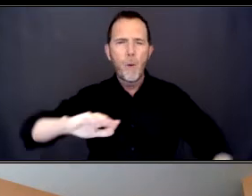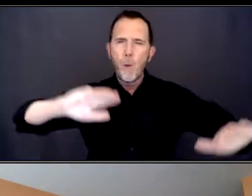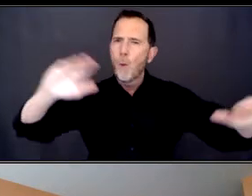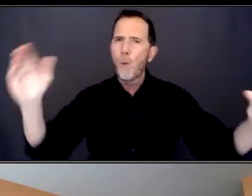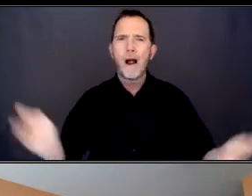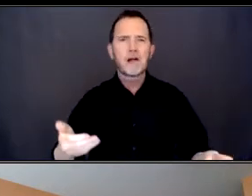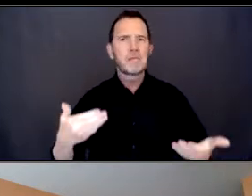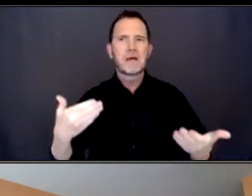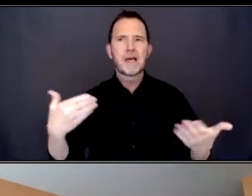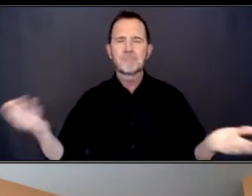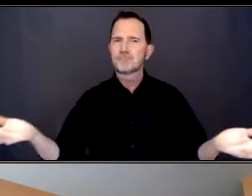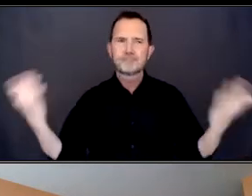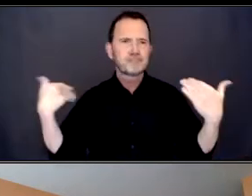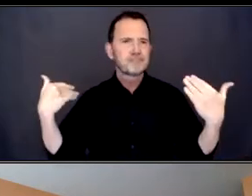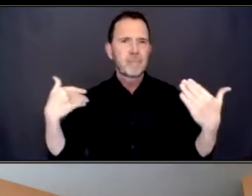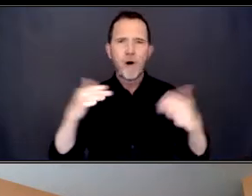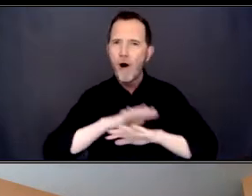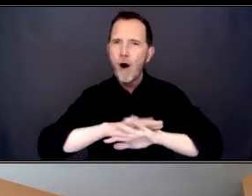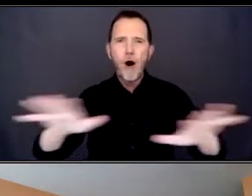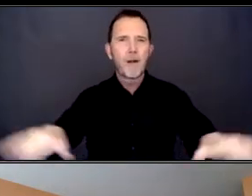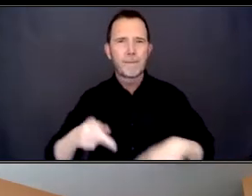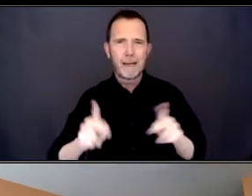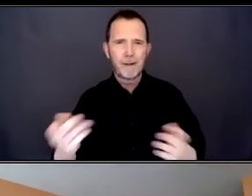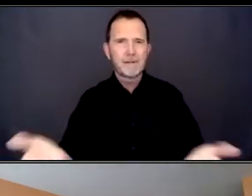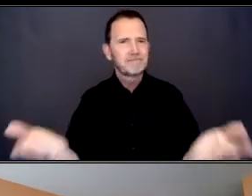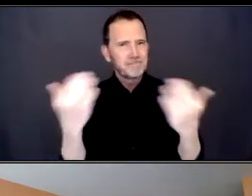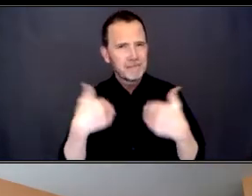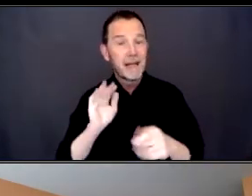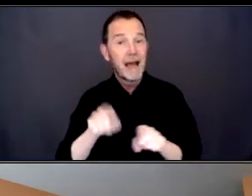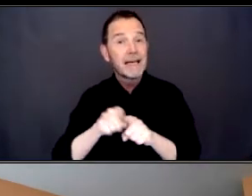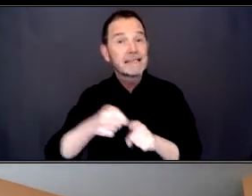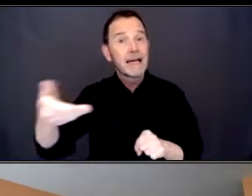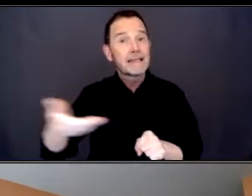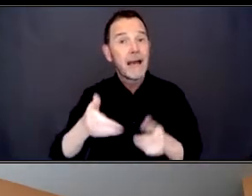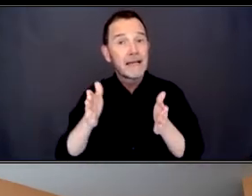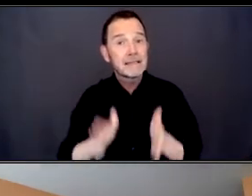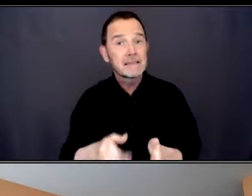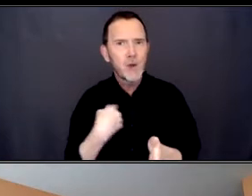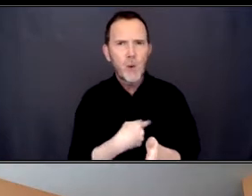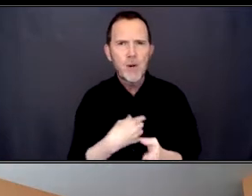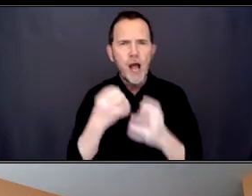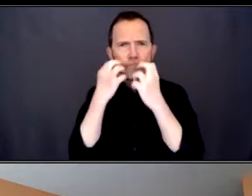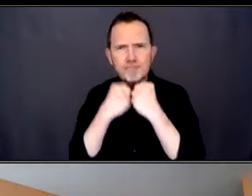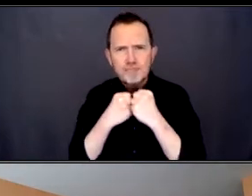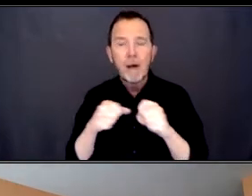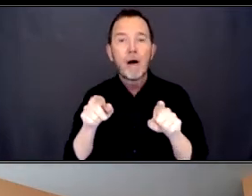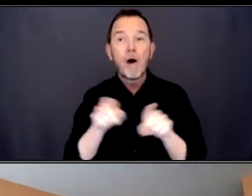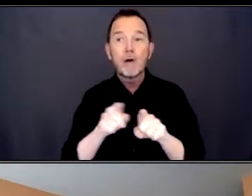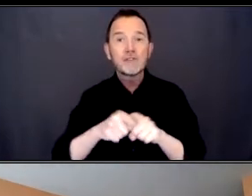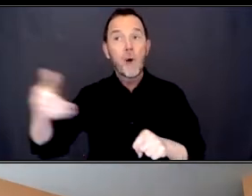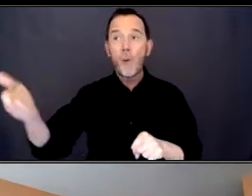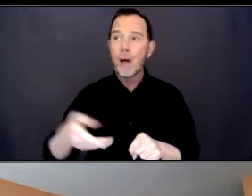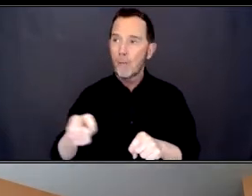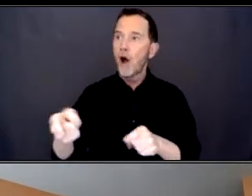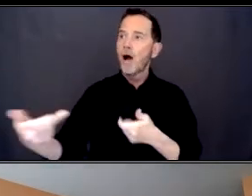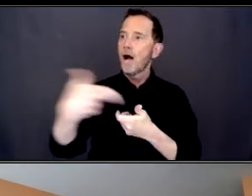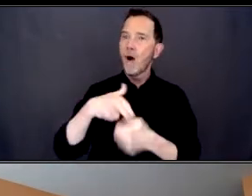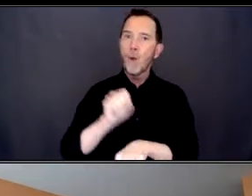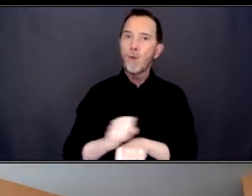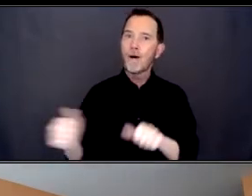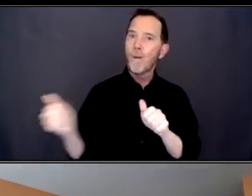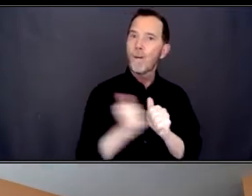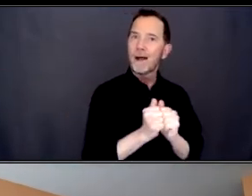means welcoming all as a treasured guest, but also as an associate who works for our company. We have created